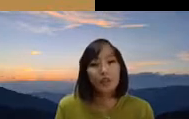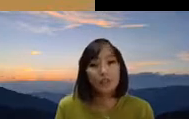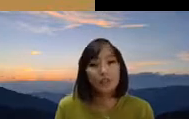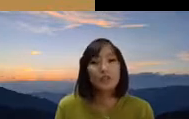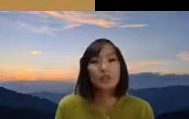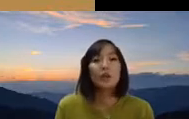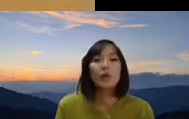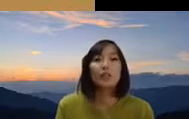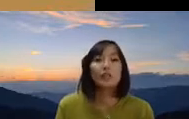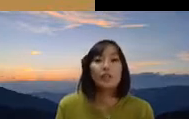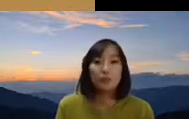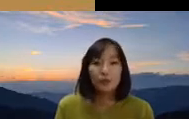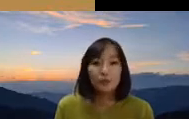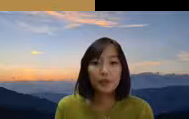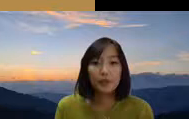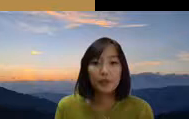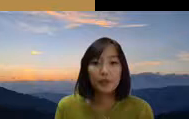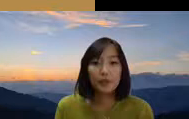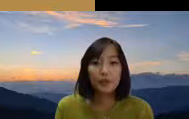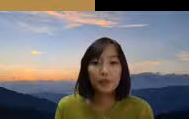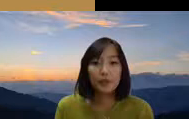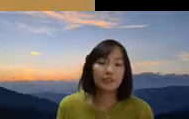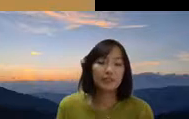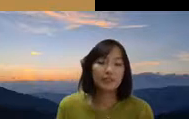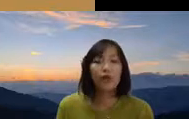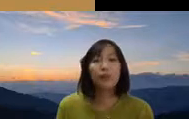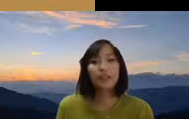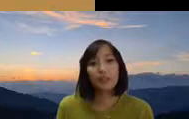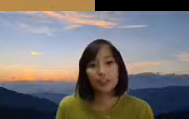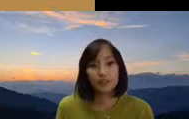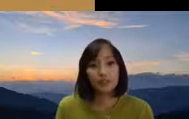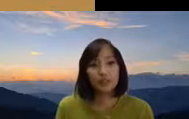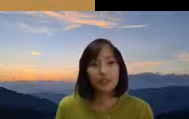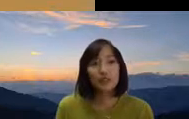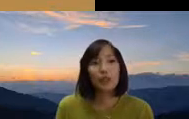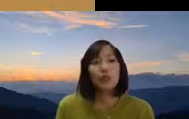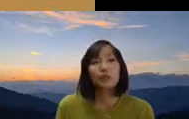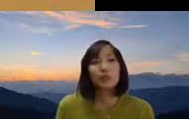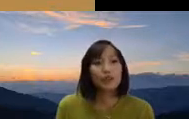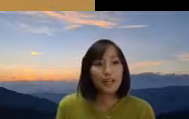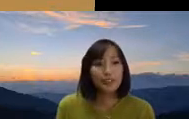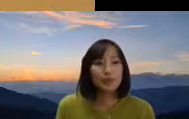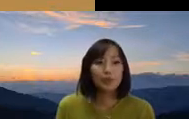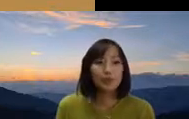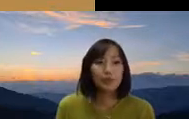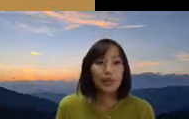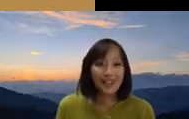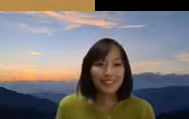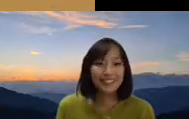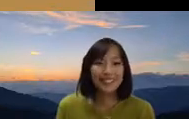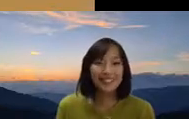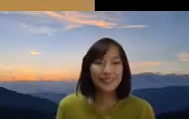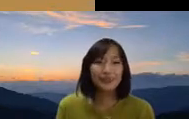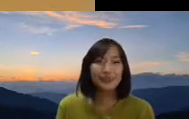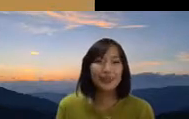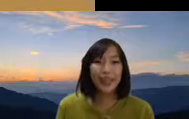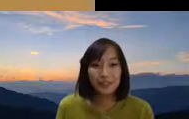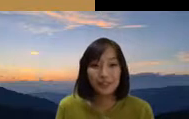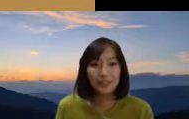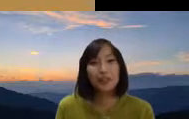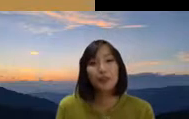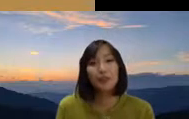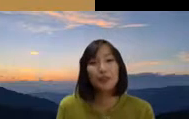cost avoidance, quality improvements, or good practices from other agencies. So with that, we would go ahead and hand it